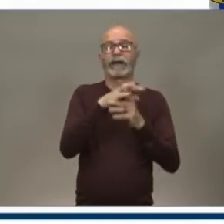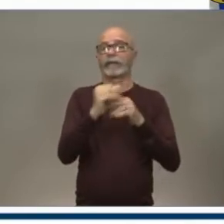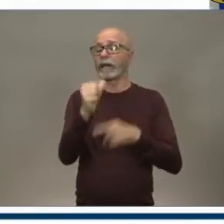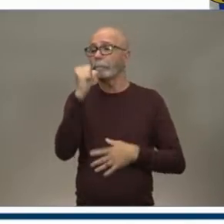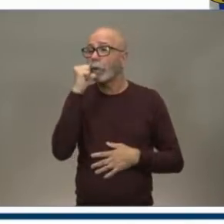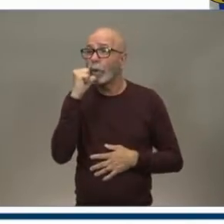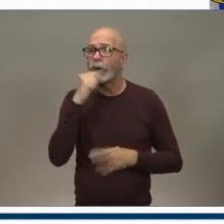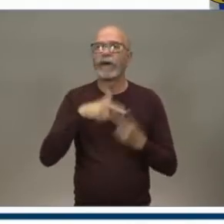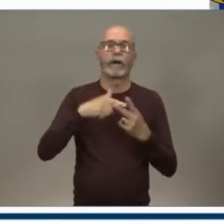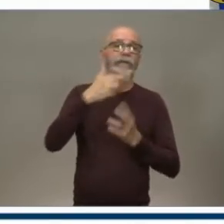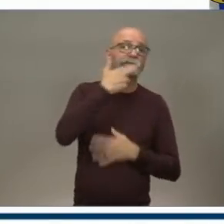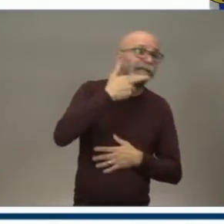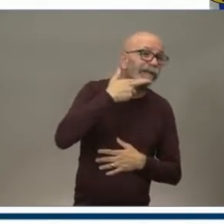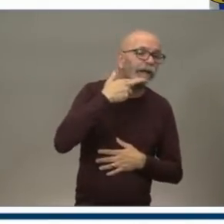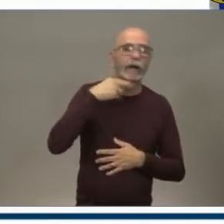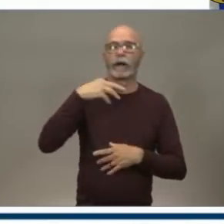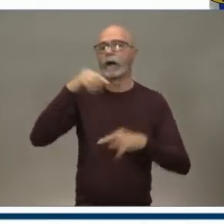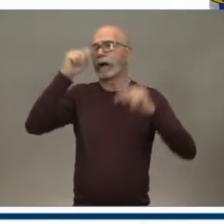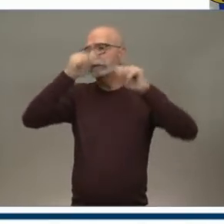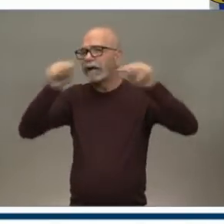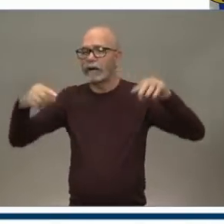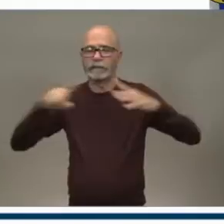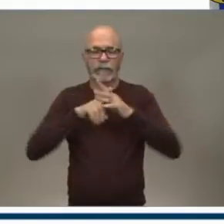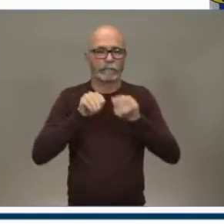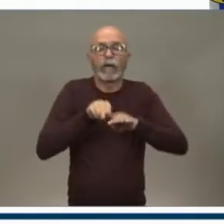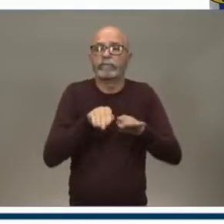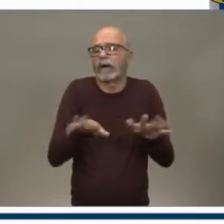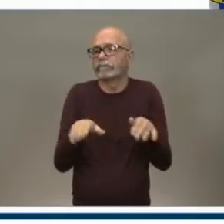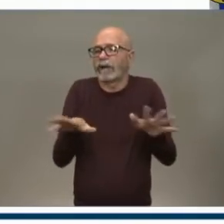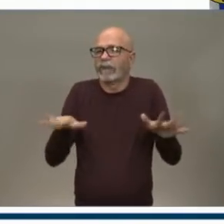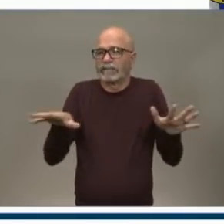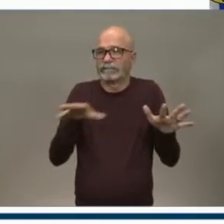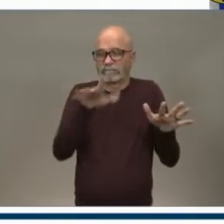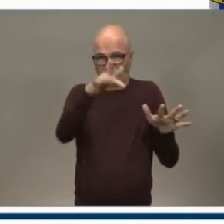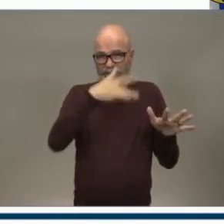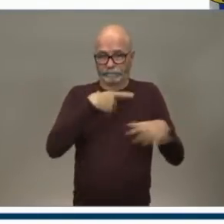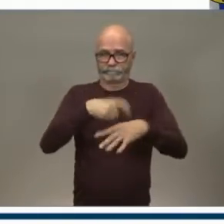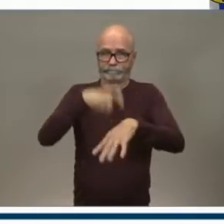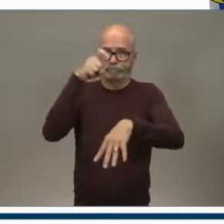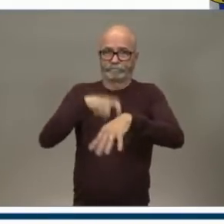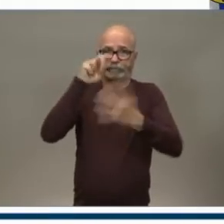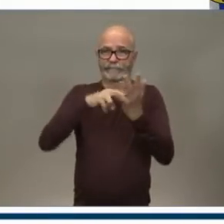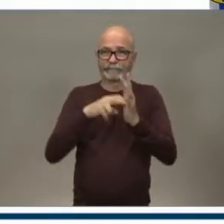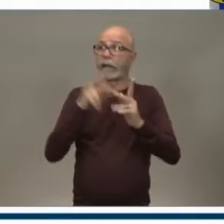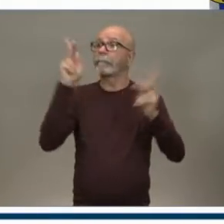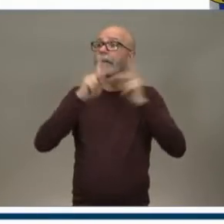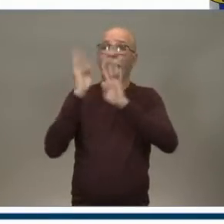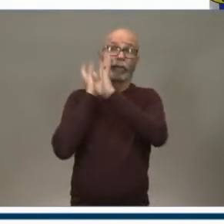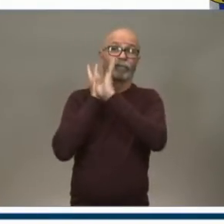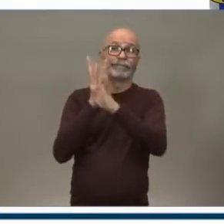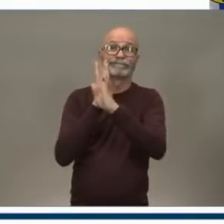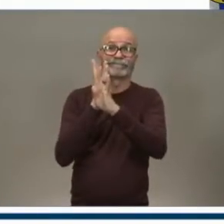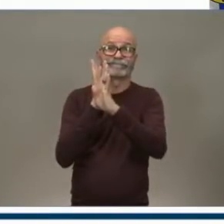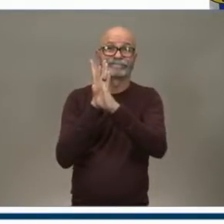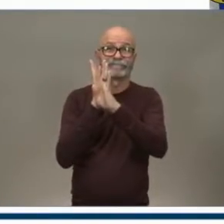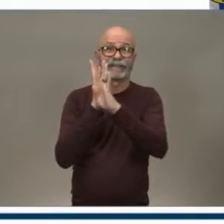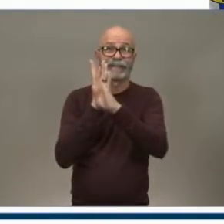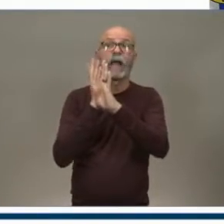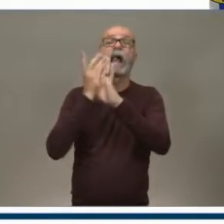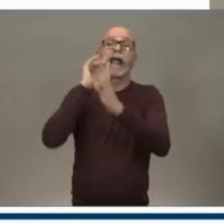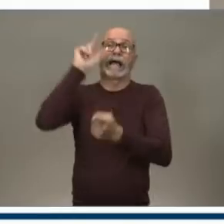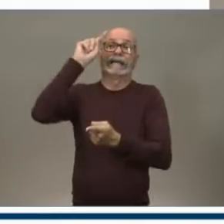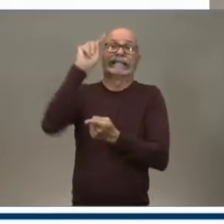at the moment to lower the gathering limits in public places or to return to household bubbles? So that's part